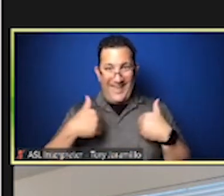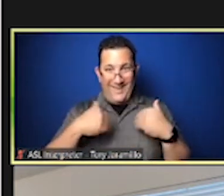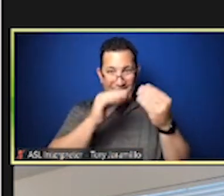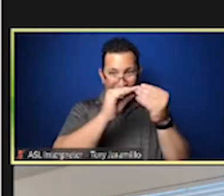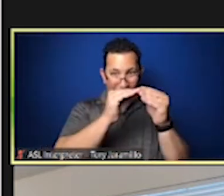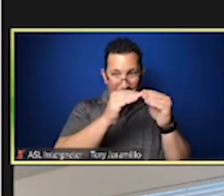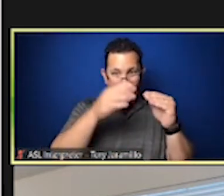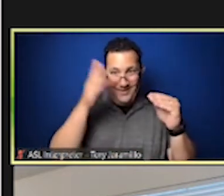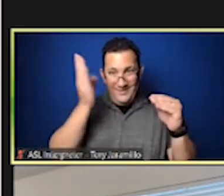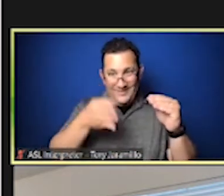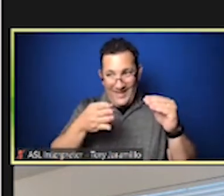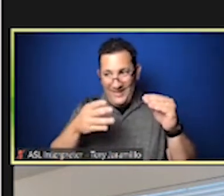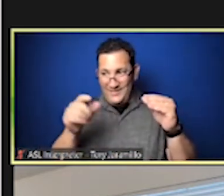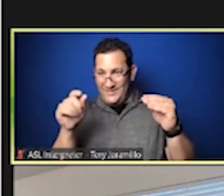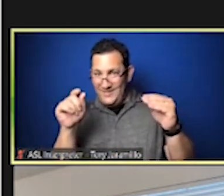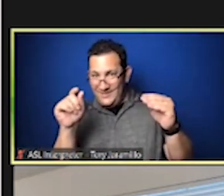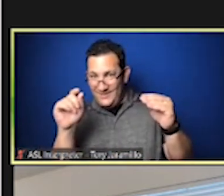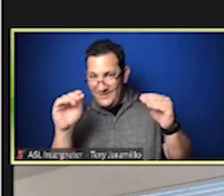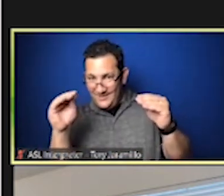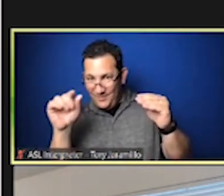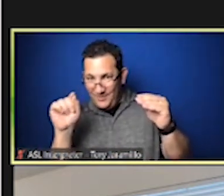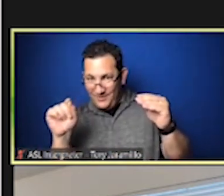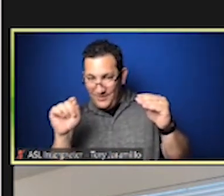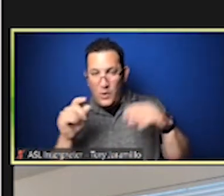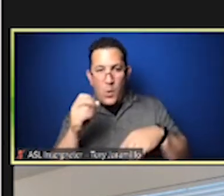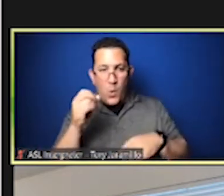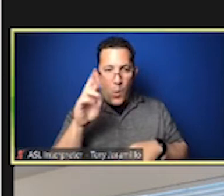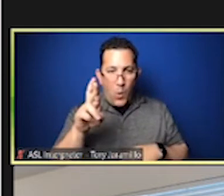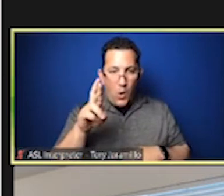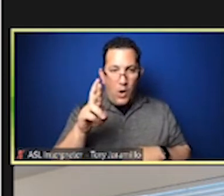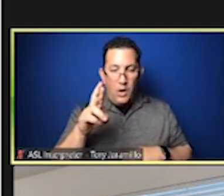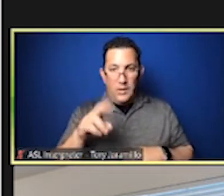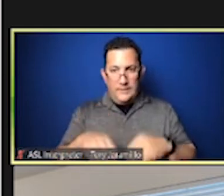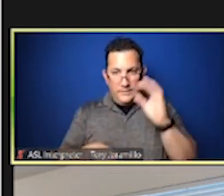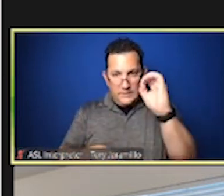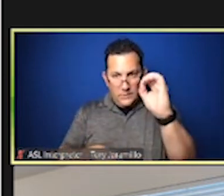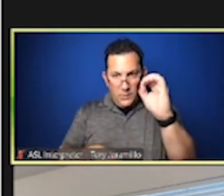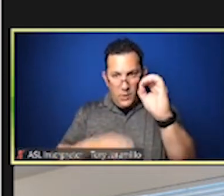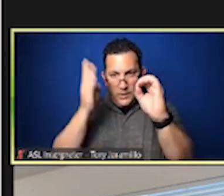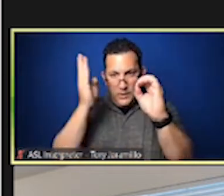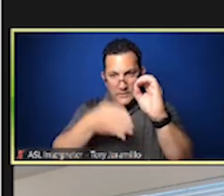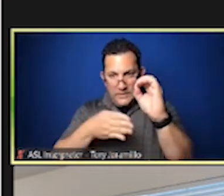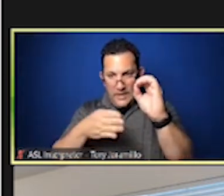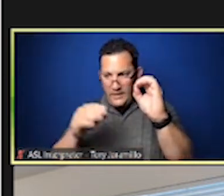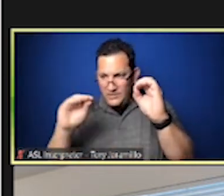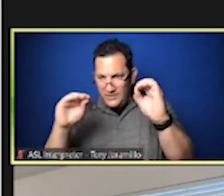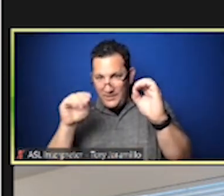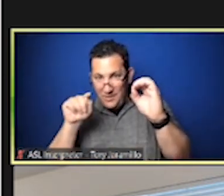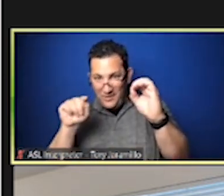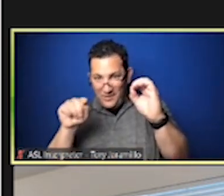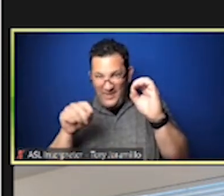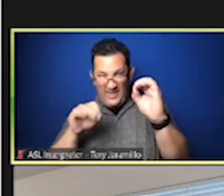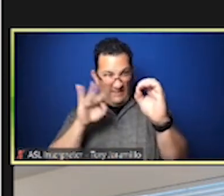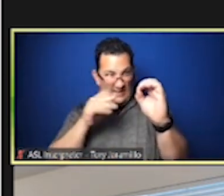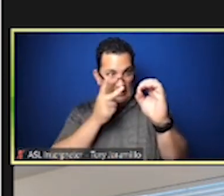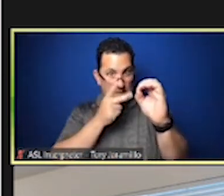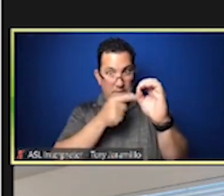with no score or with a 0 out of so